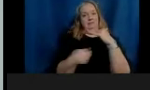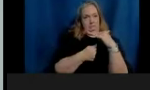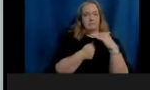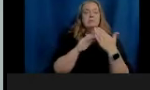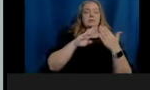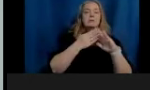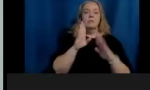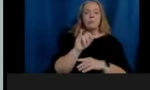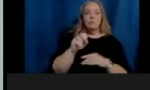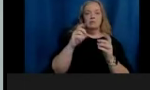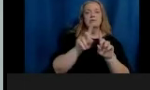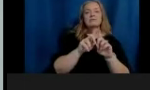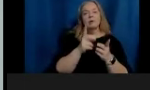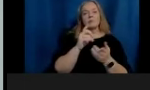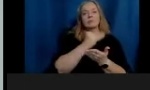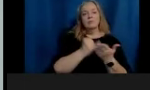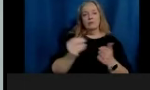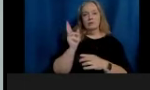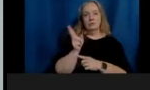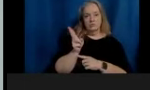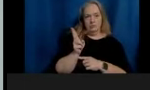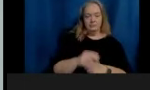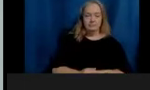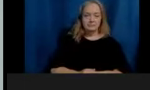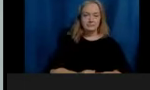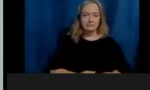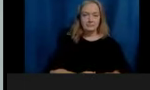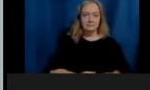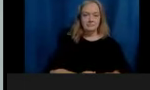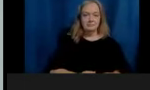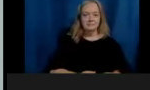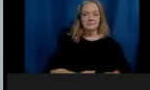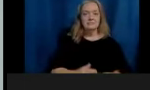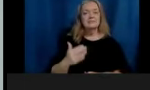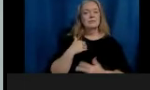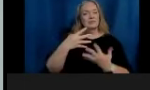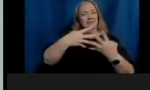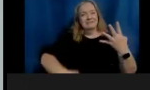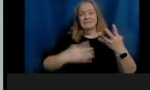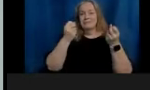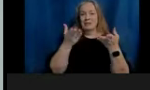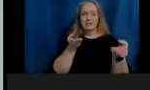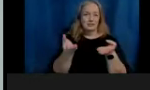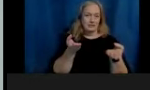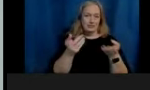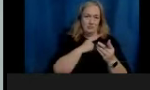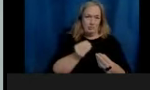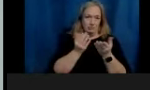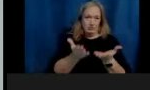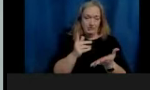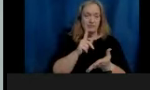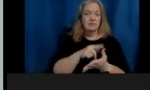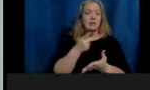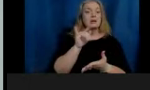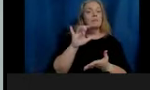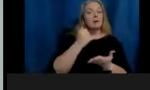Arts and History, which offers many other services, including public art,